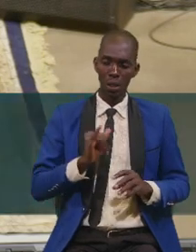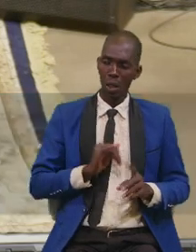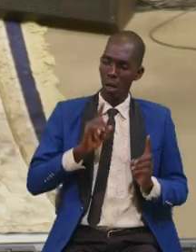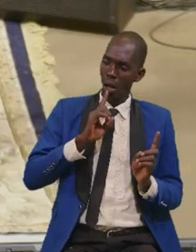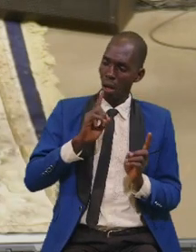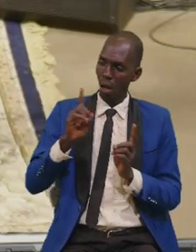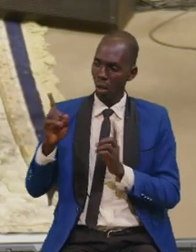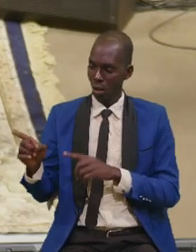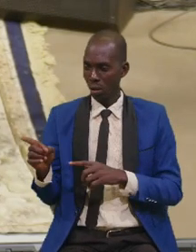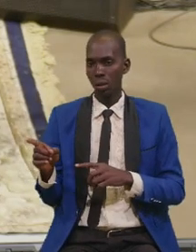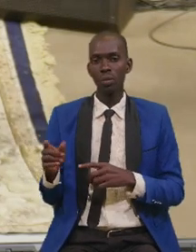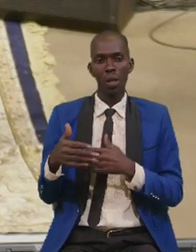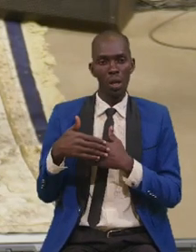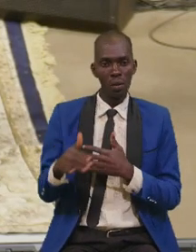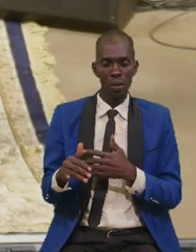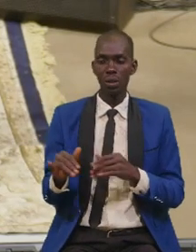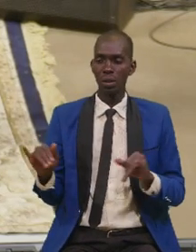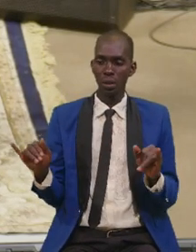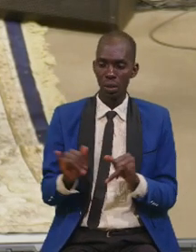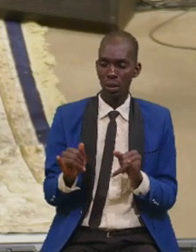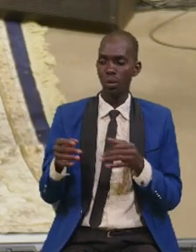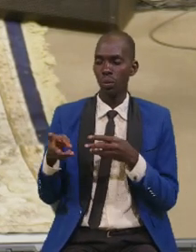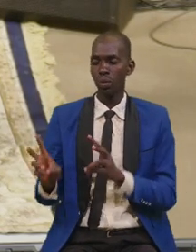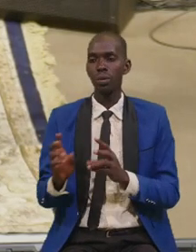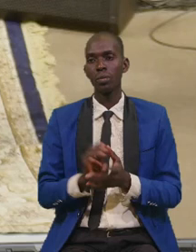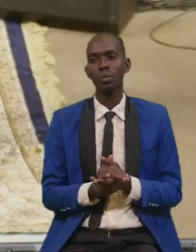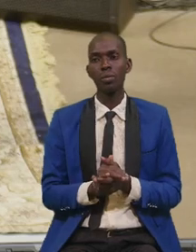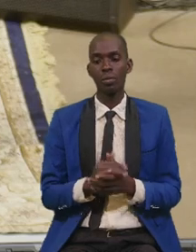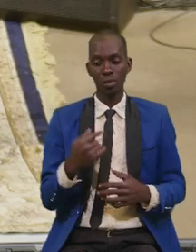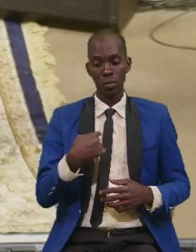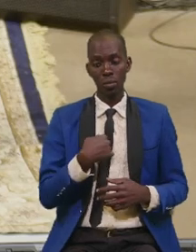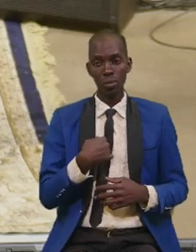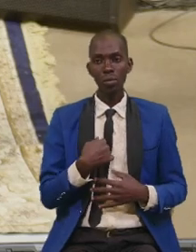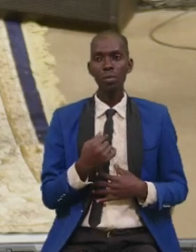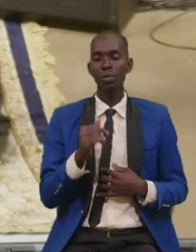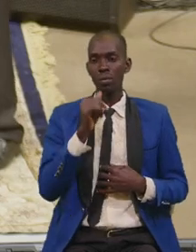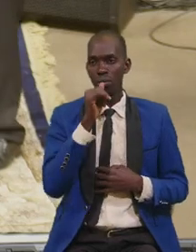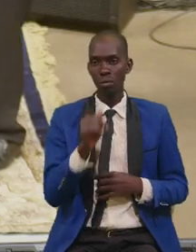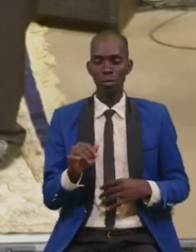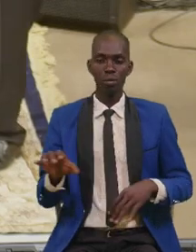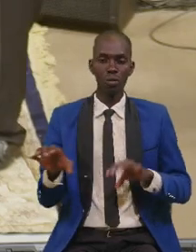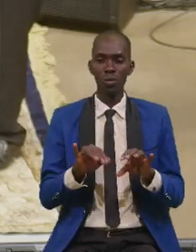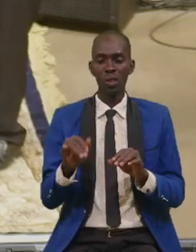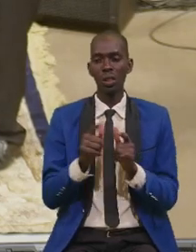after the same manner. I am doing a great work. Are